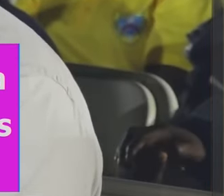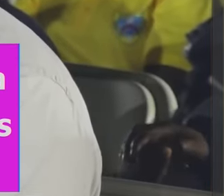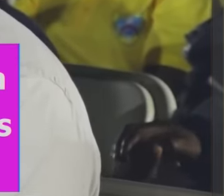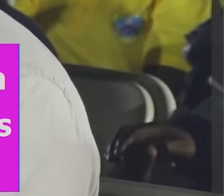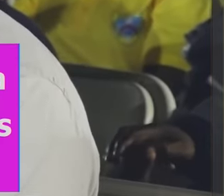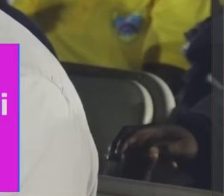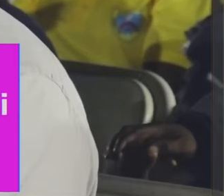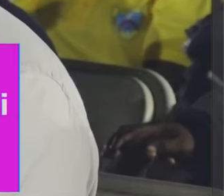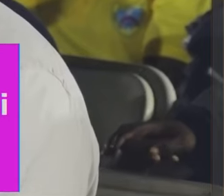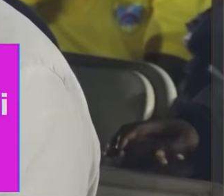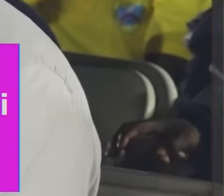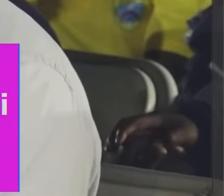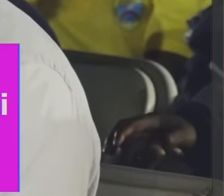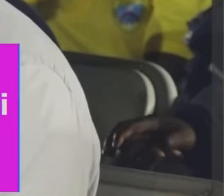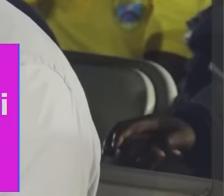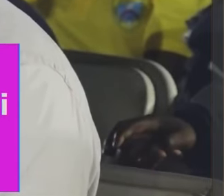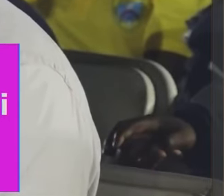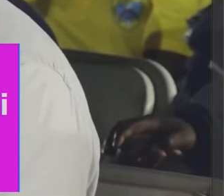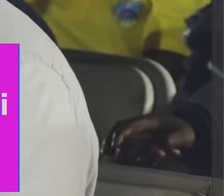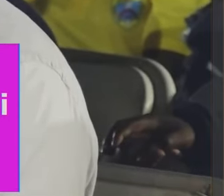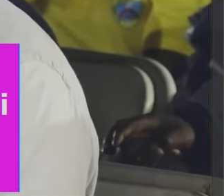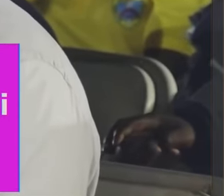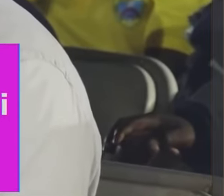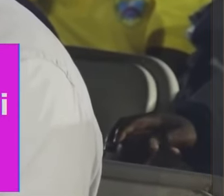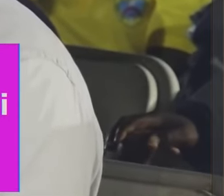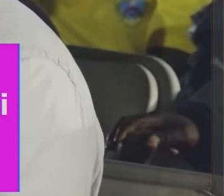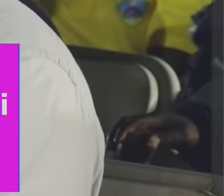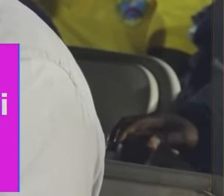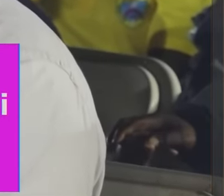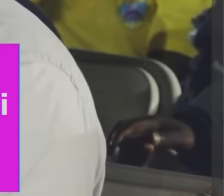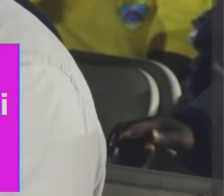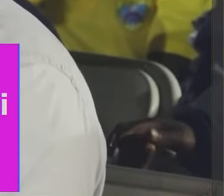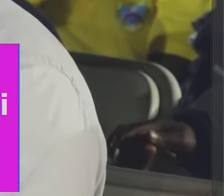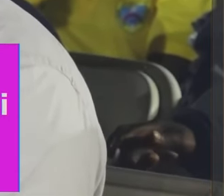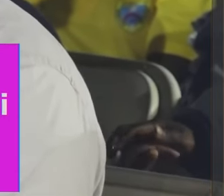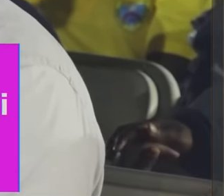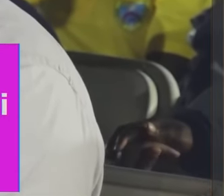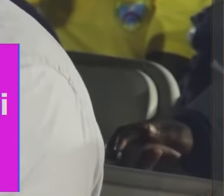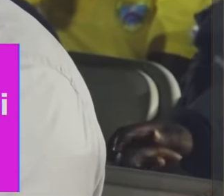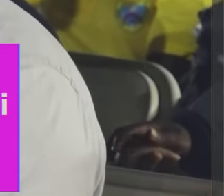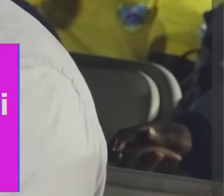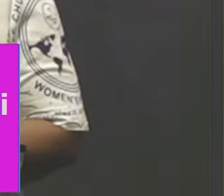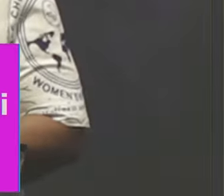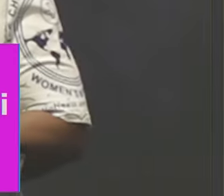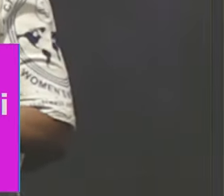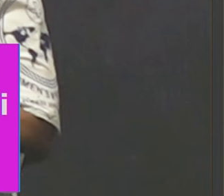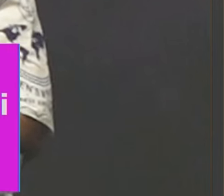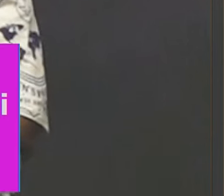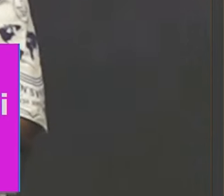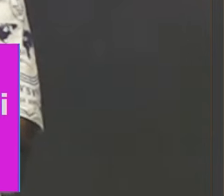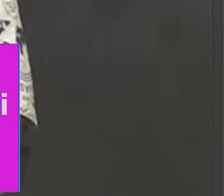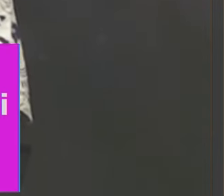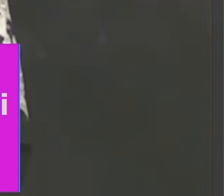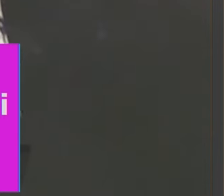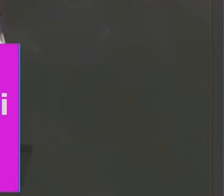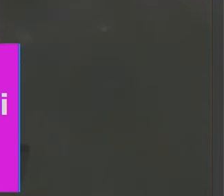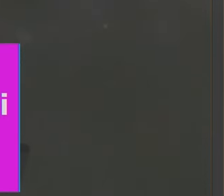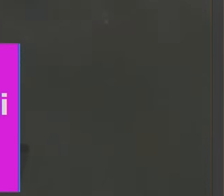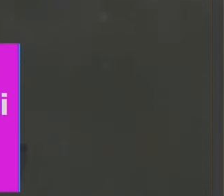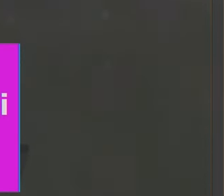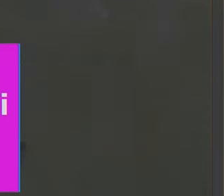wanim fifremu ana wobedi di de akosi se wobesan akoda